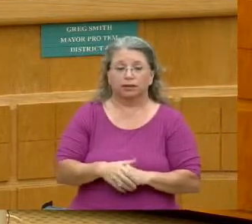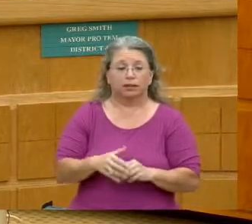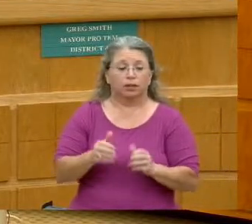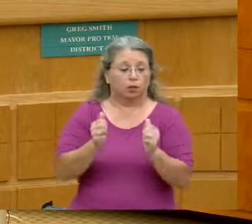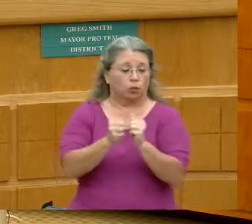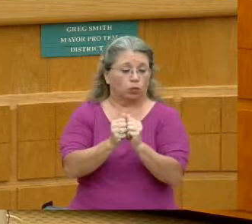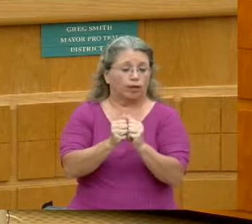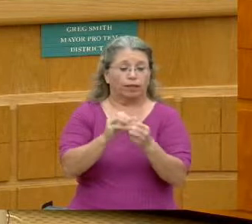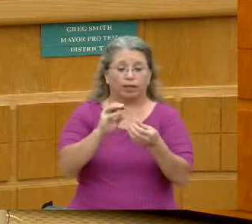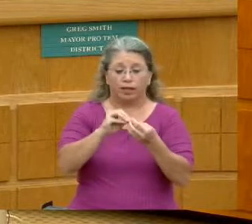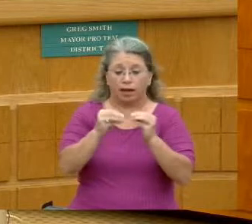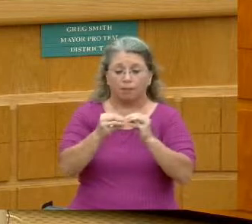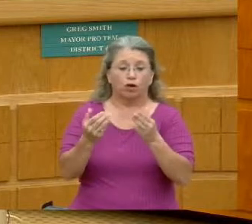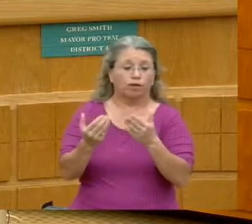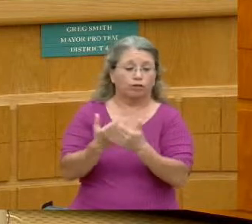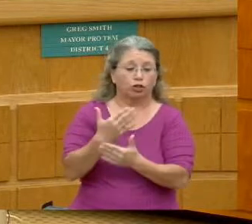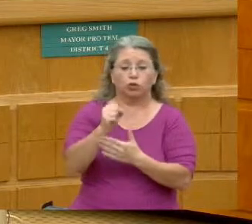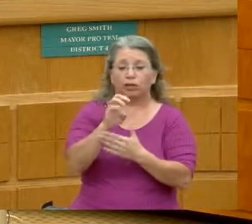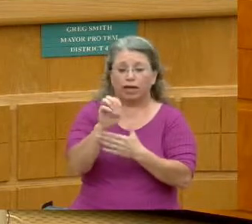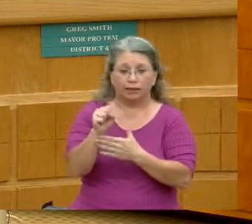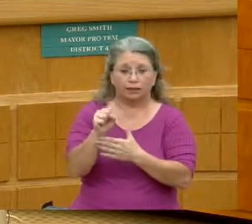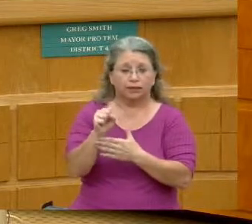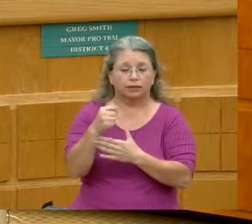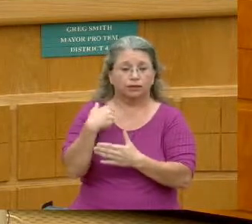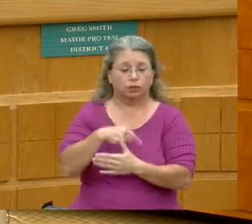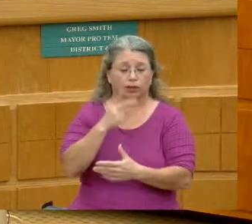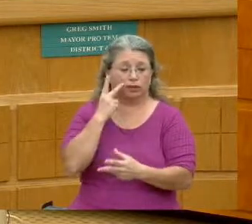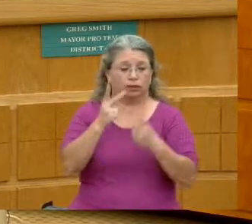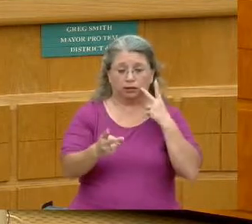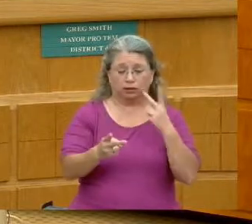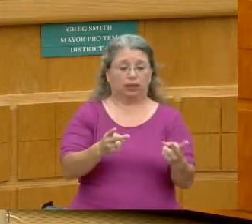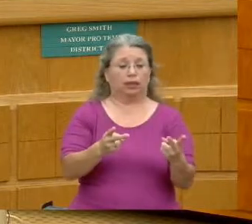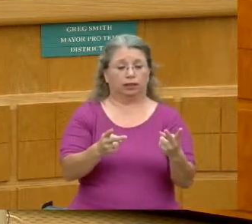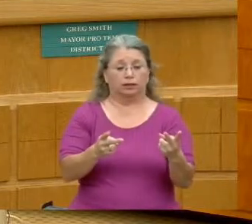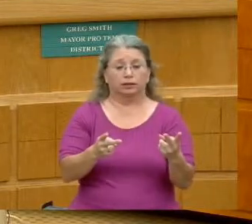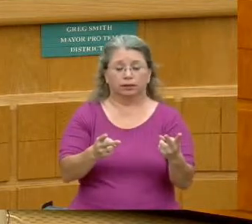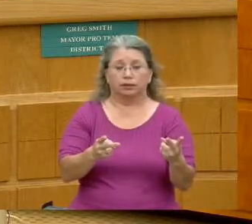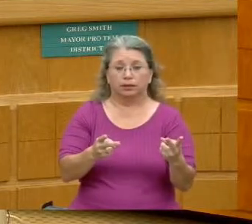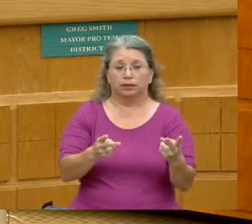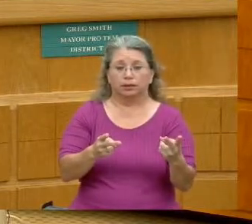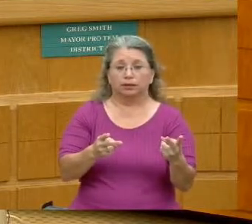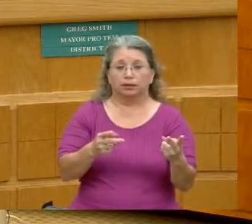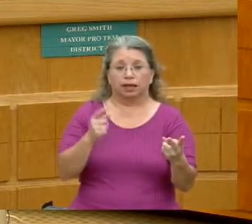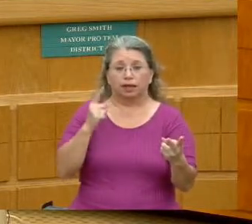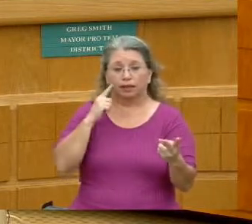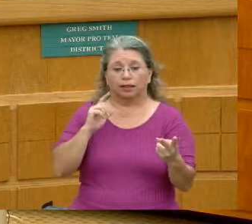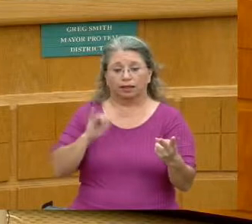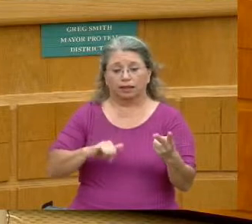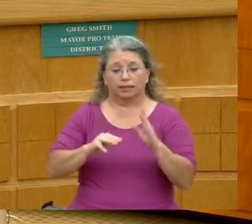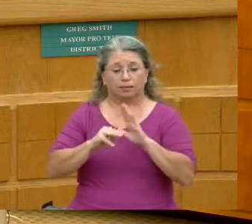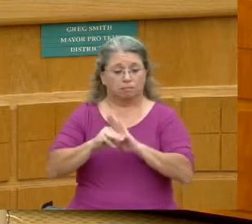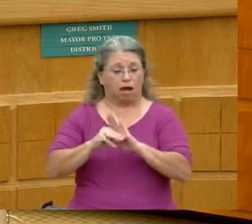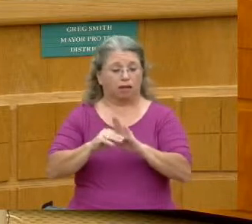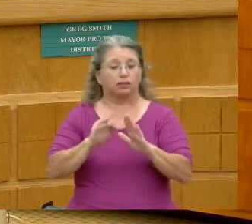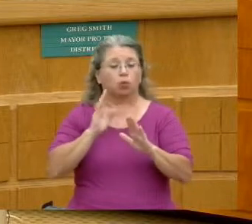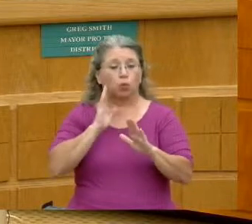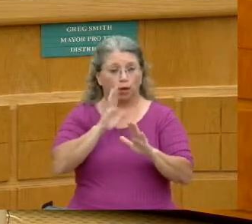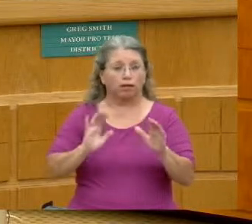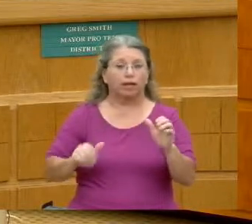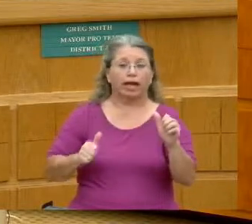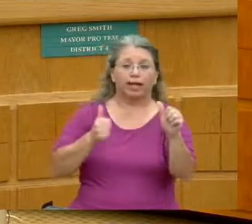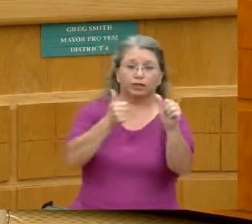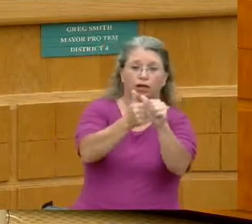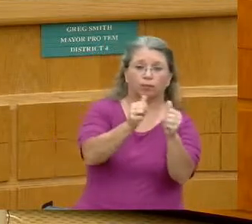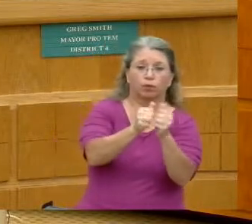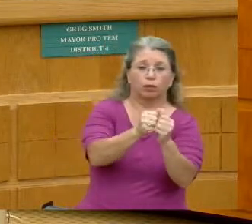new cases, we're seeing the model prediction come up, and we think that it's eventually going to catch up with what's happening. That model that predicts the